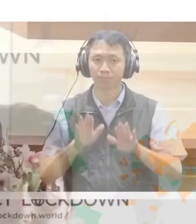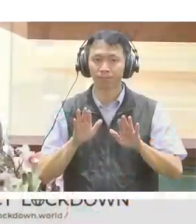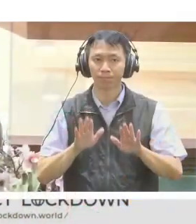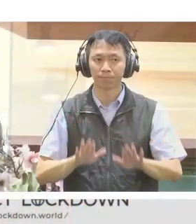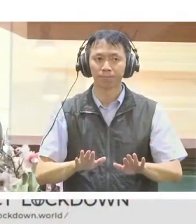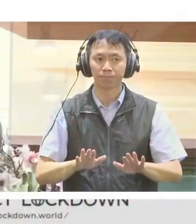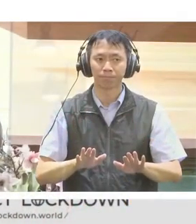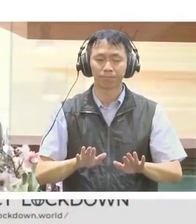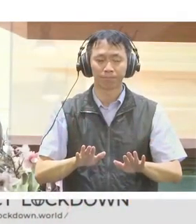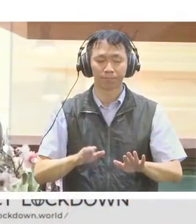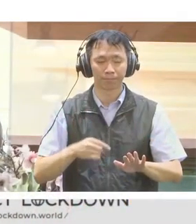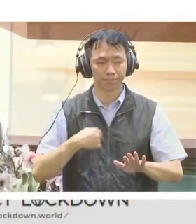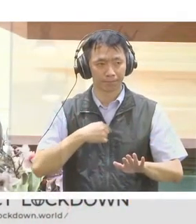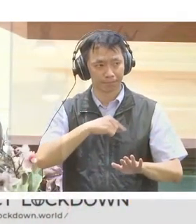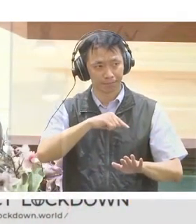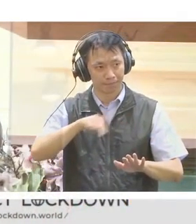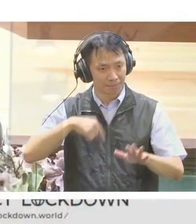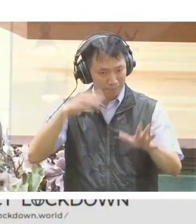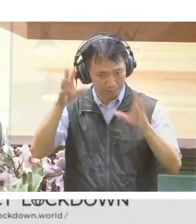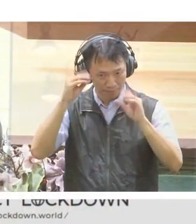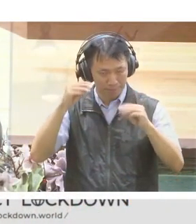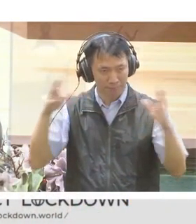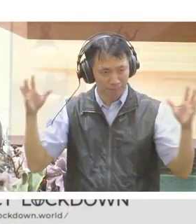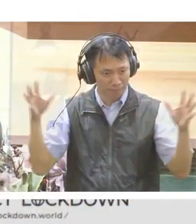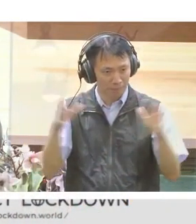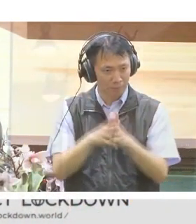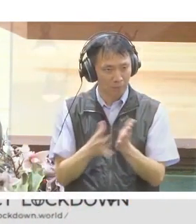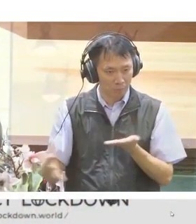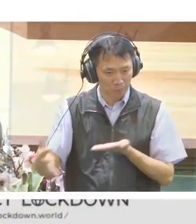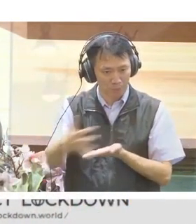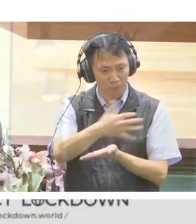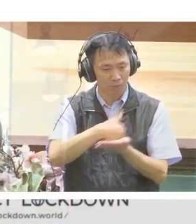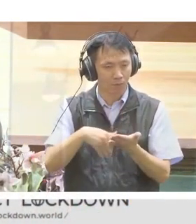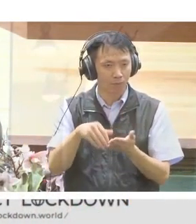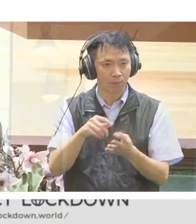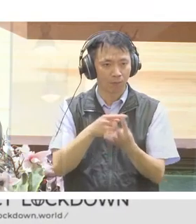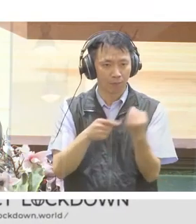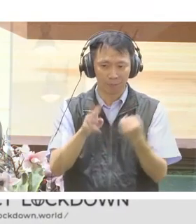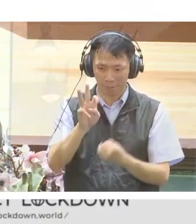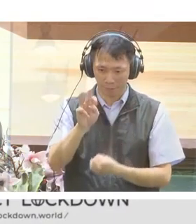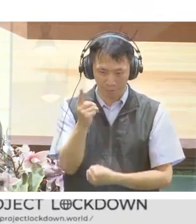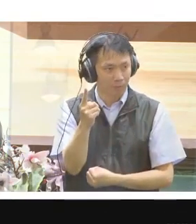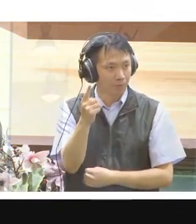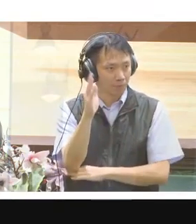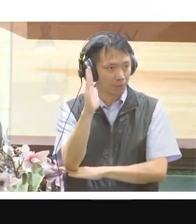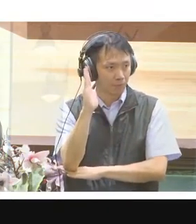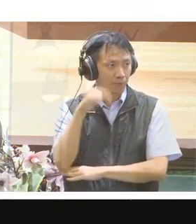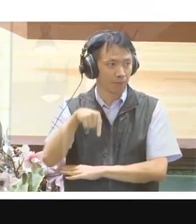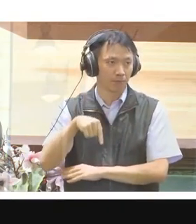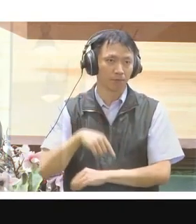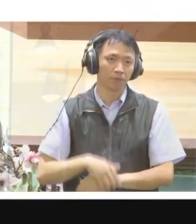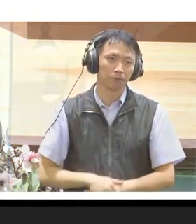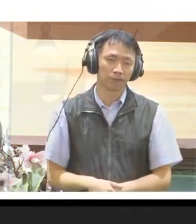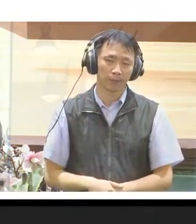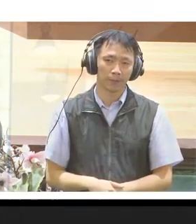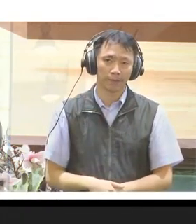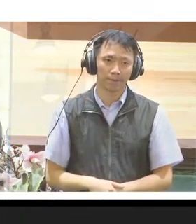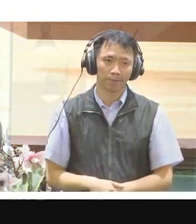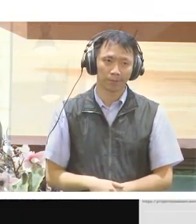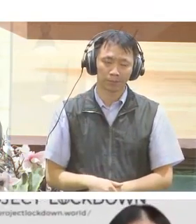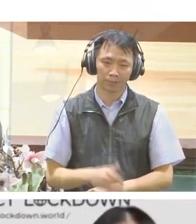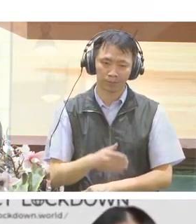provinces in our database. And right now we have 9 provinces with mostly government sources that cover around half a year. we